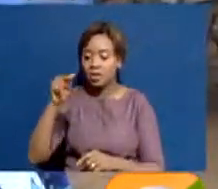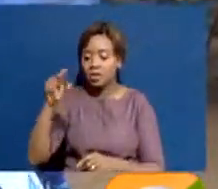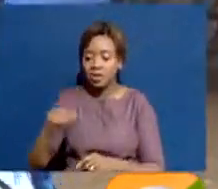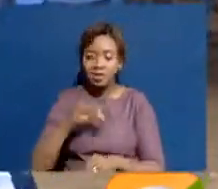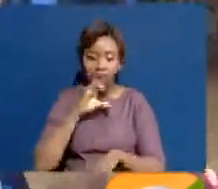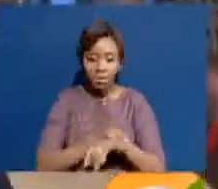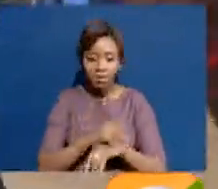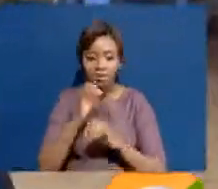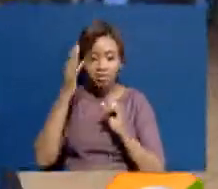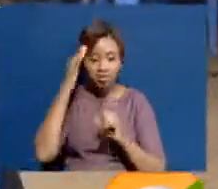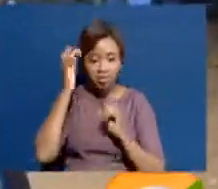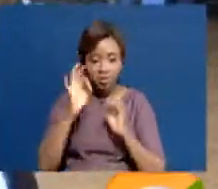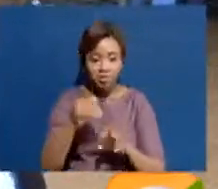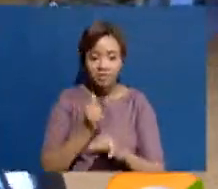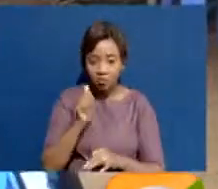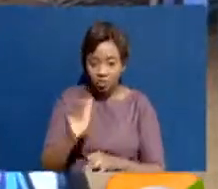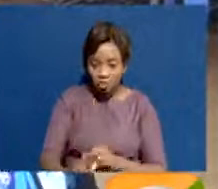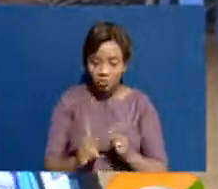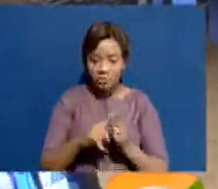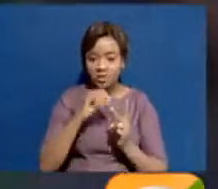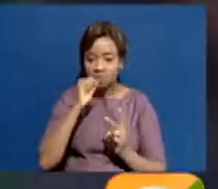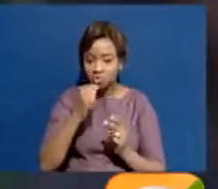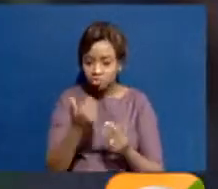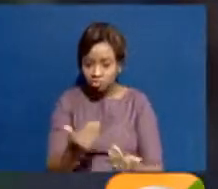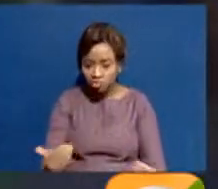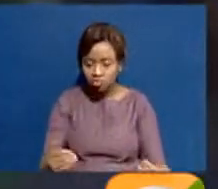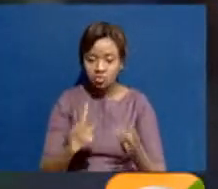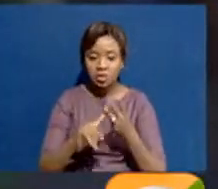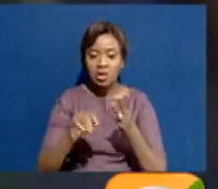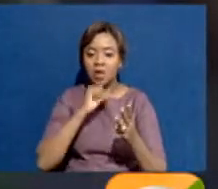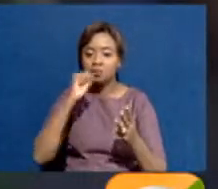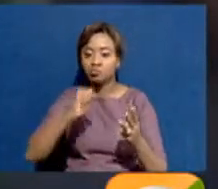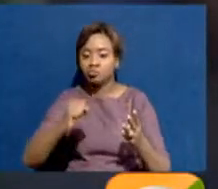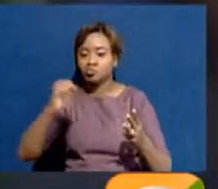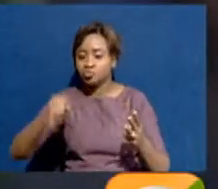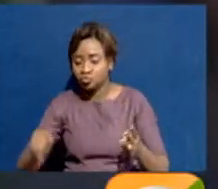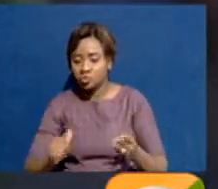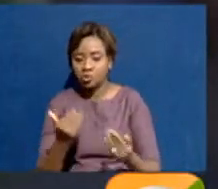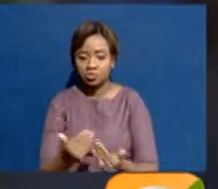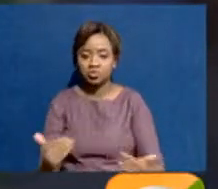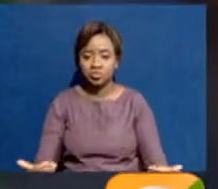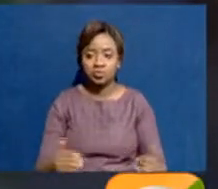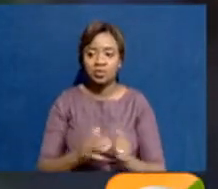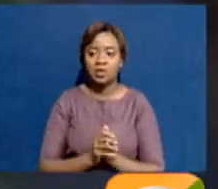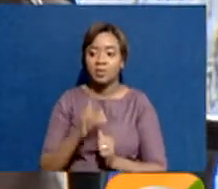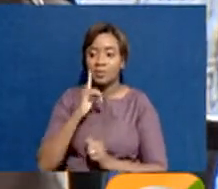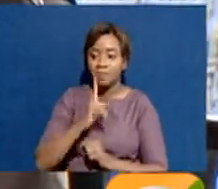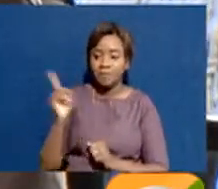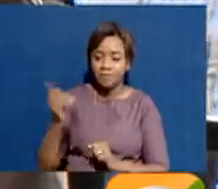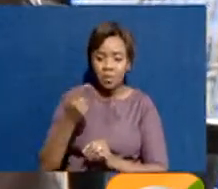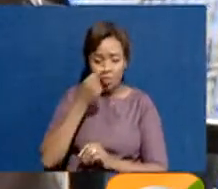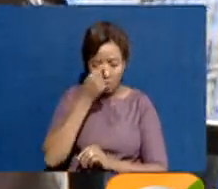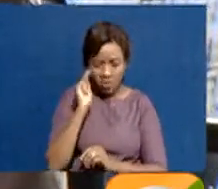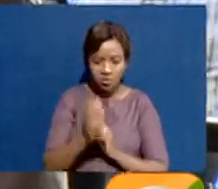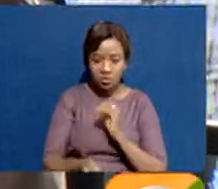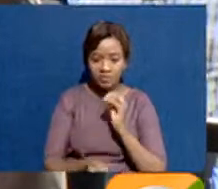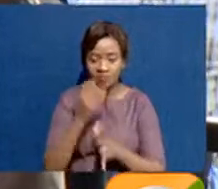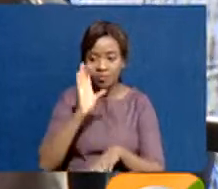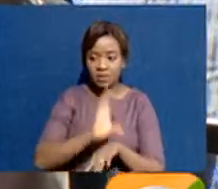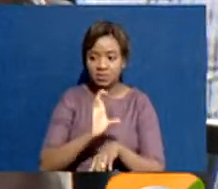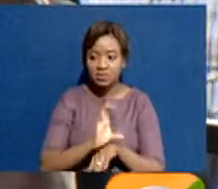and great-grandchild are among the bodies being held here. Kadzo is a co-founder of the Good News International Church,